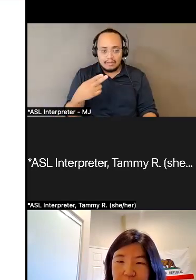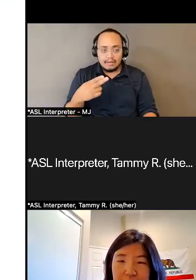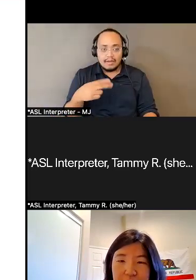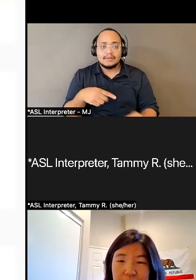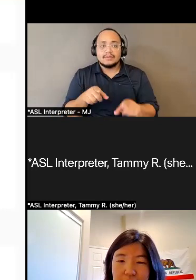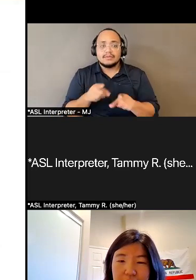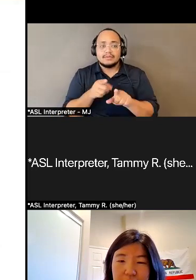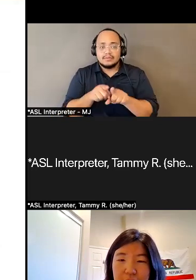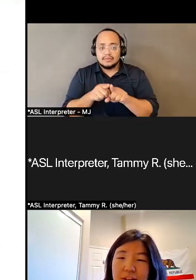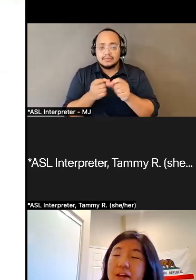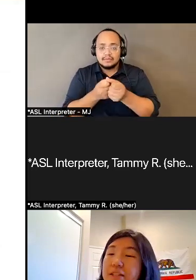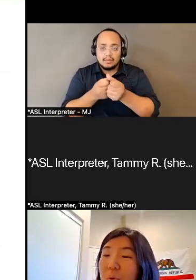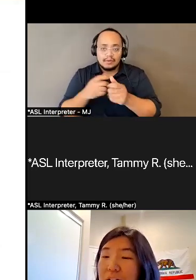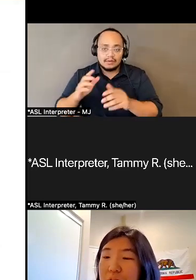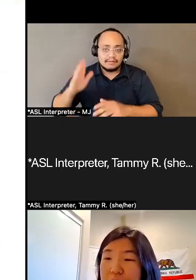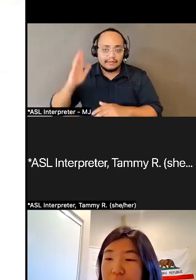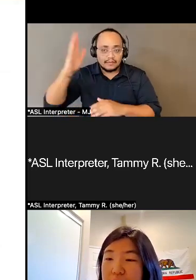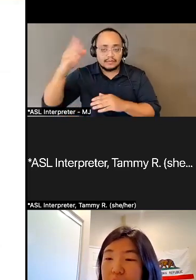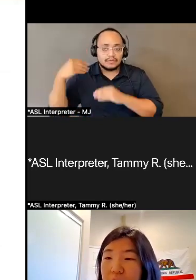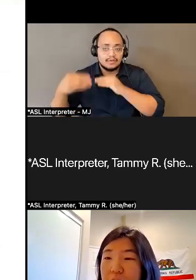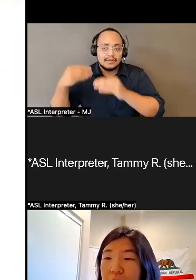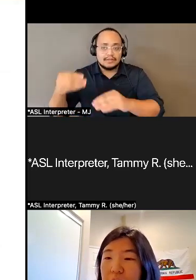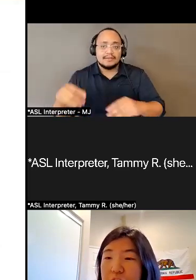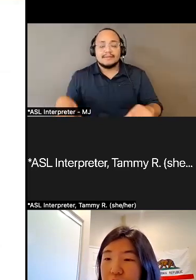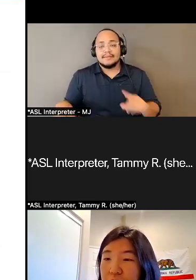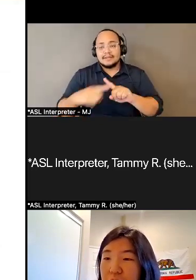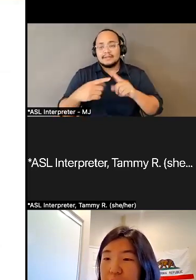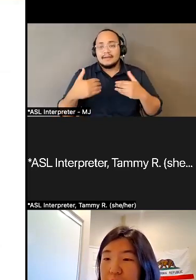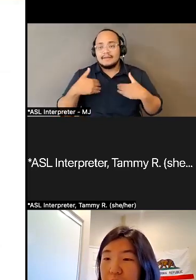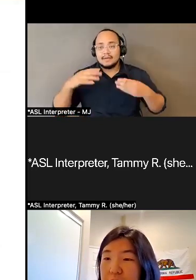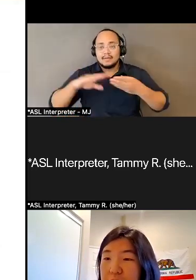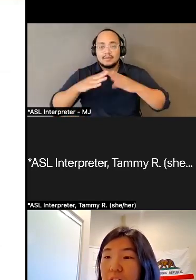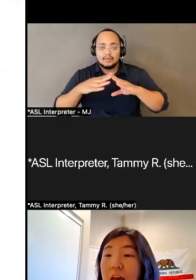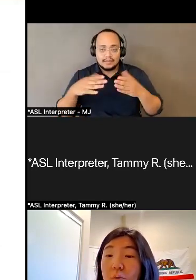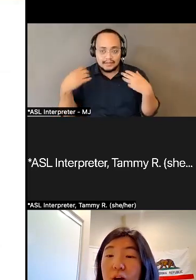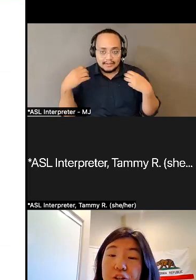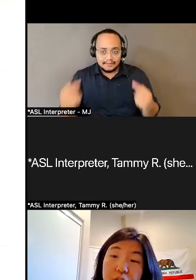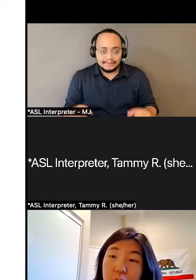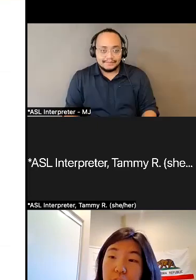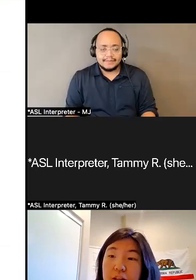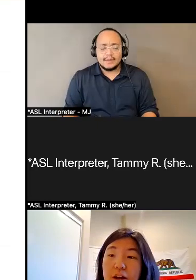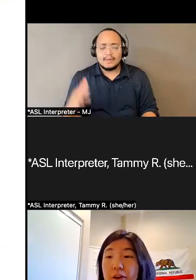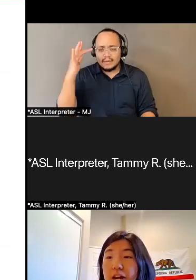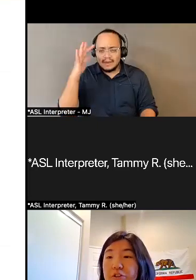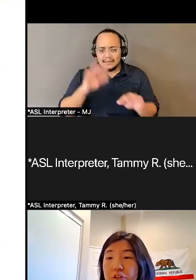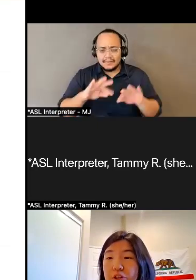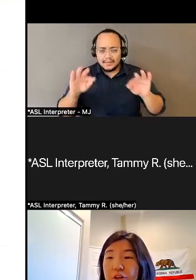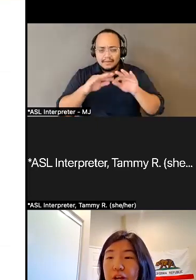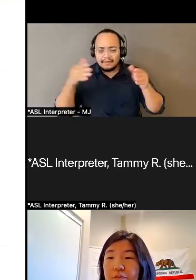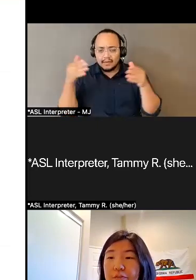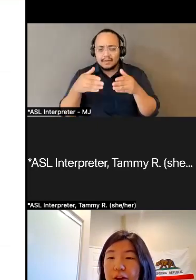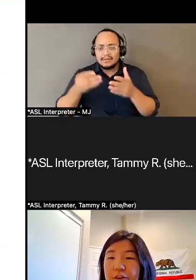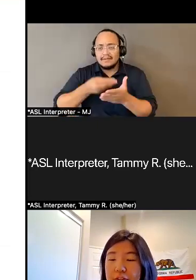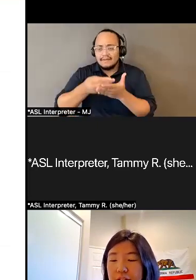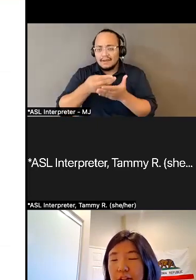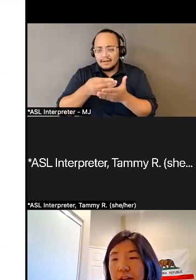Let's go. So why do we focus on the financial security of survivors? And why should you focus on the financial security